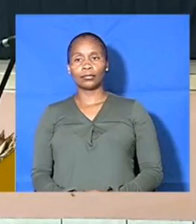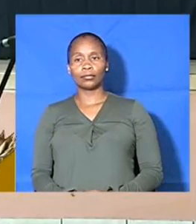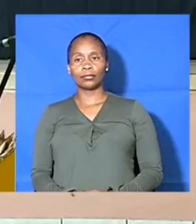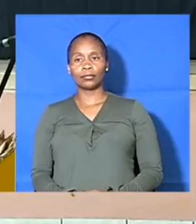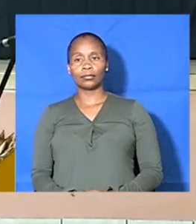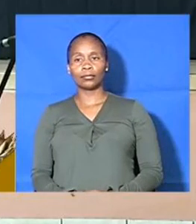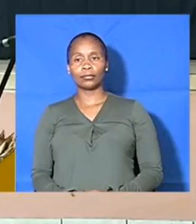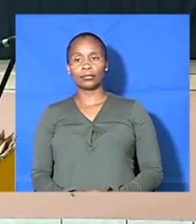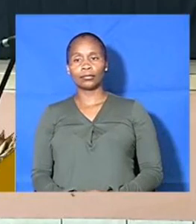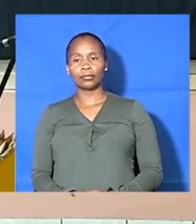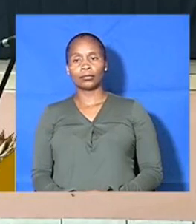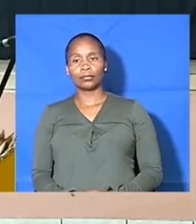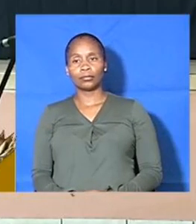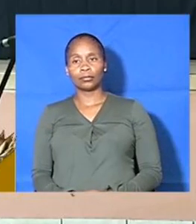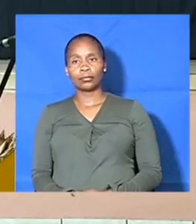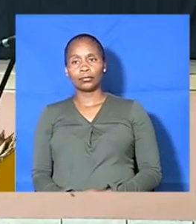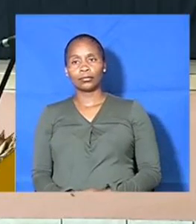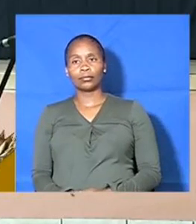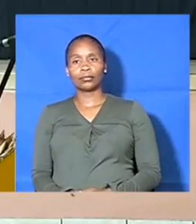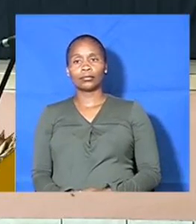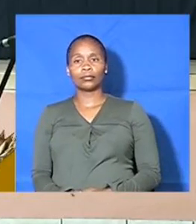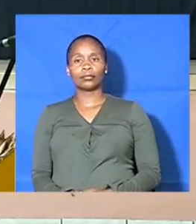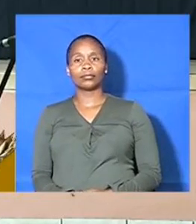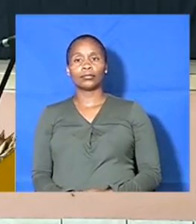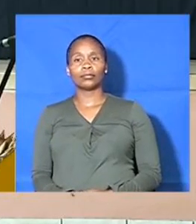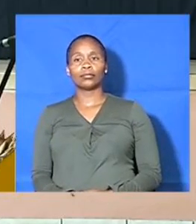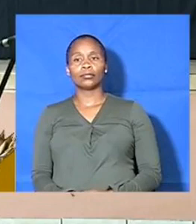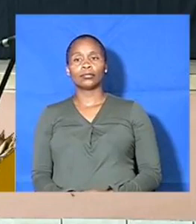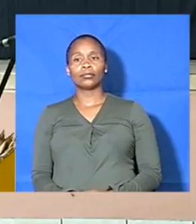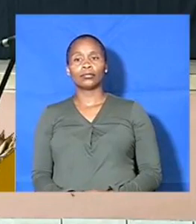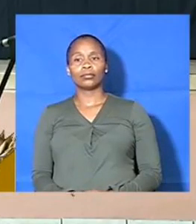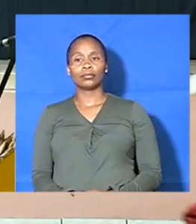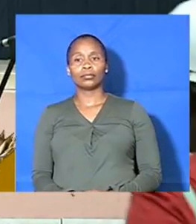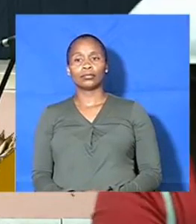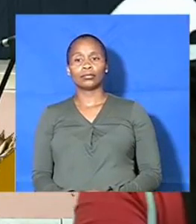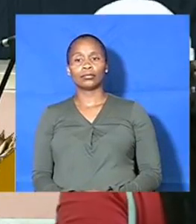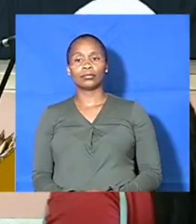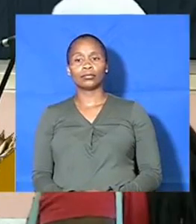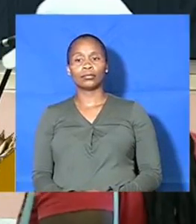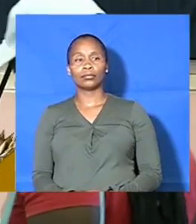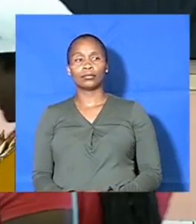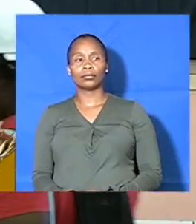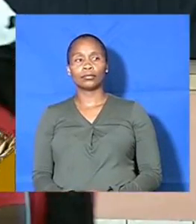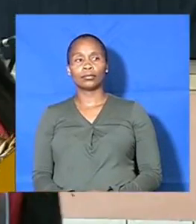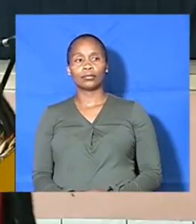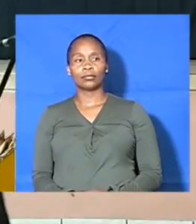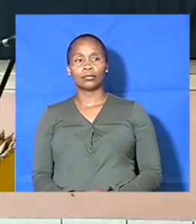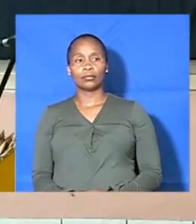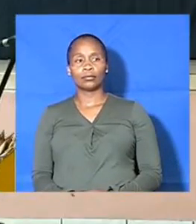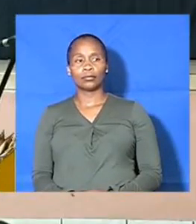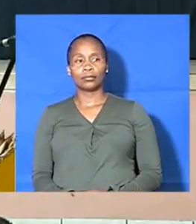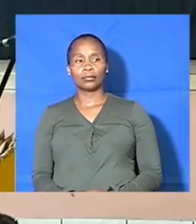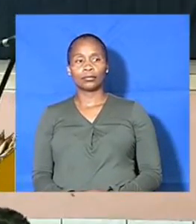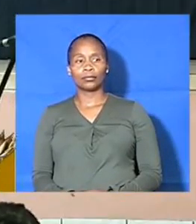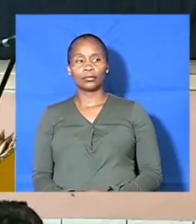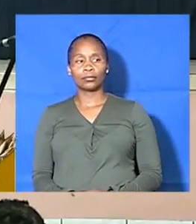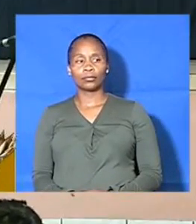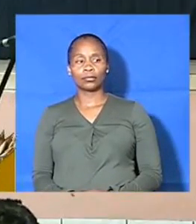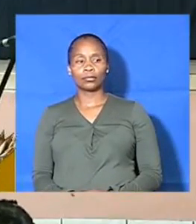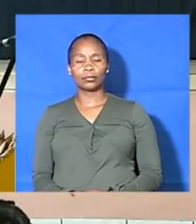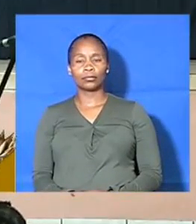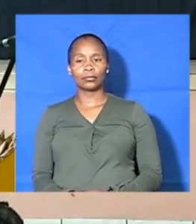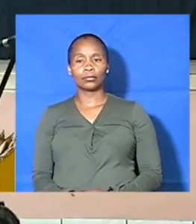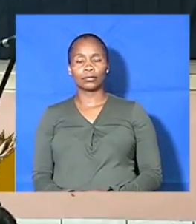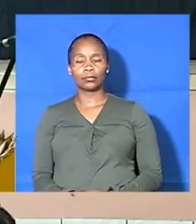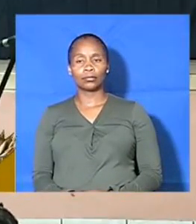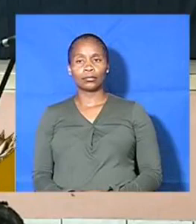a itseng a go tla go akaretsa le go dia leano le letla go aparetsa maloko ka moka a Afrika